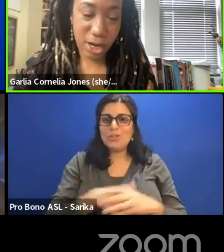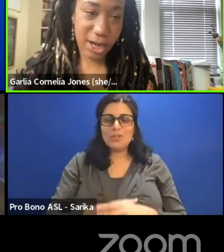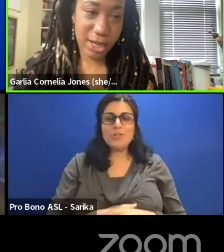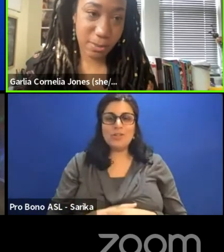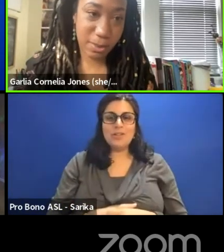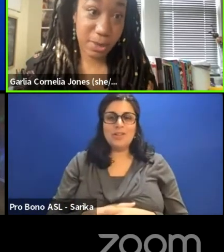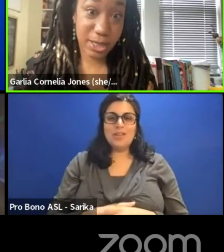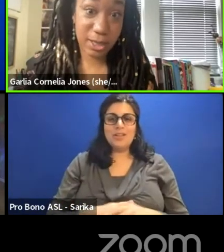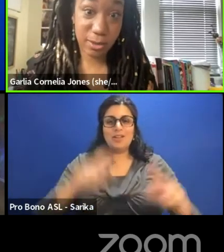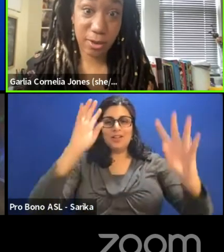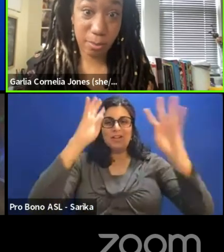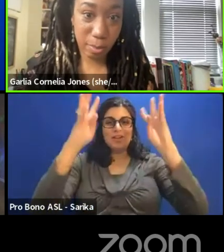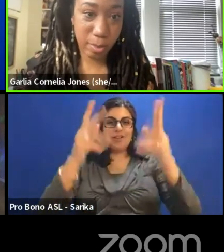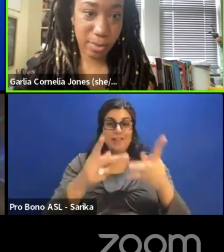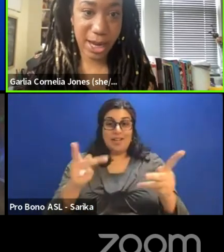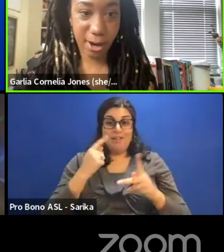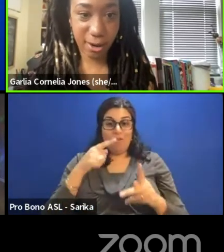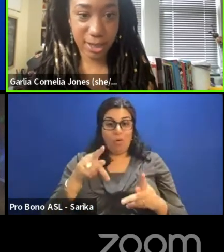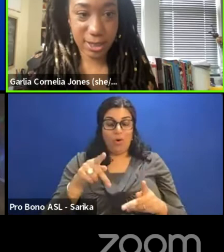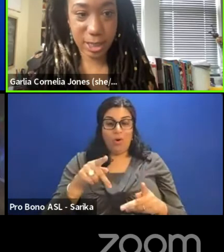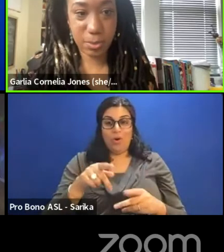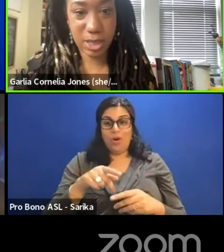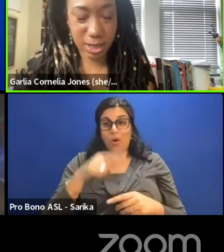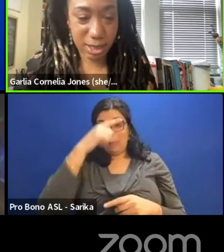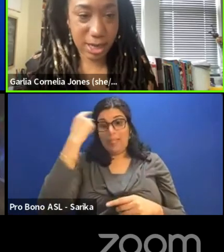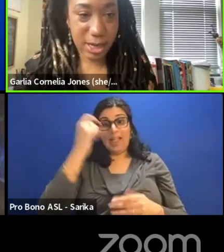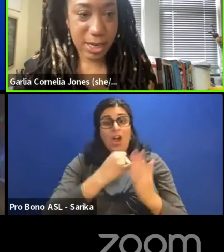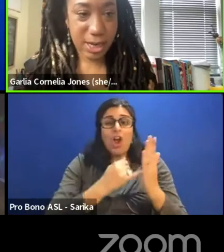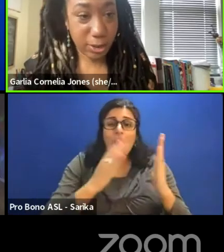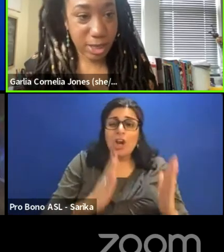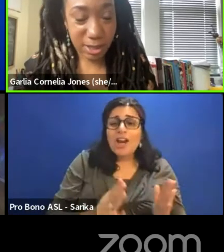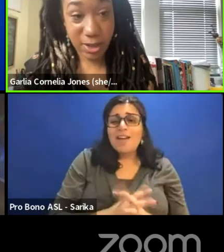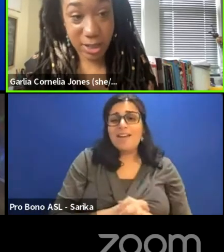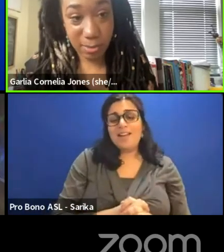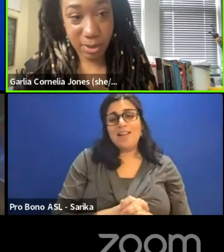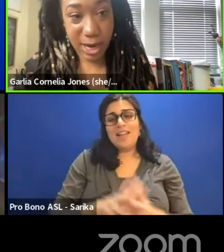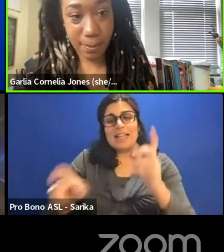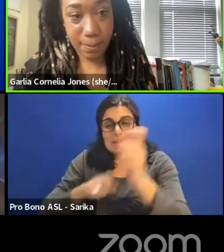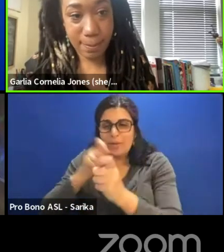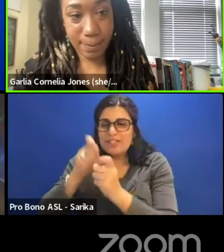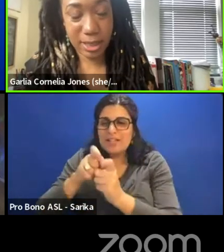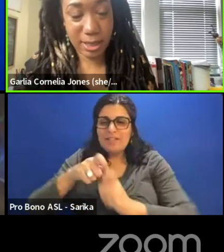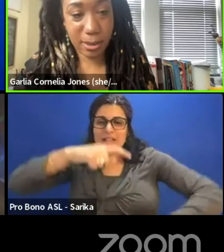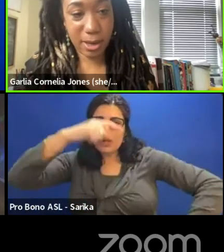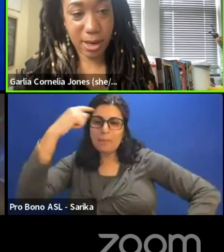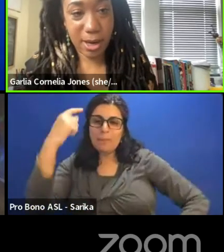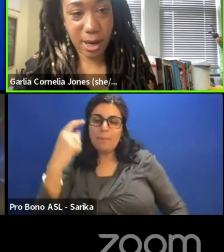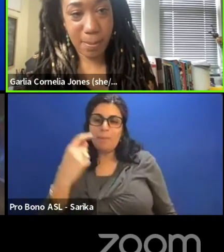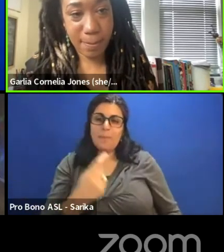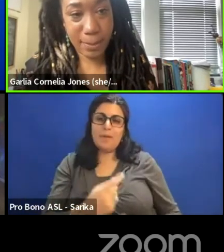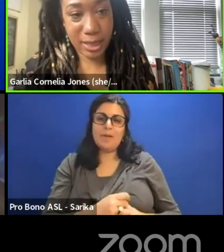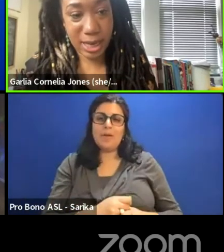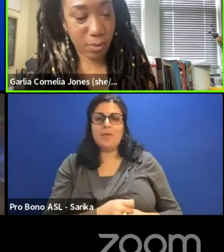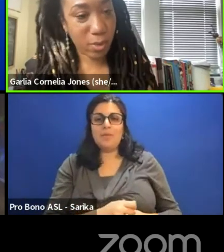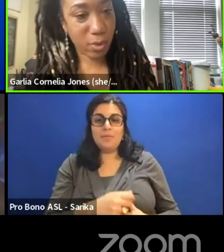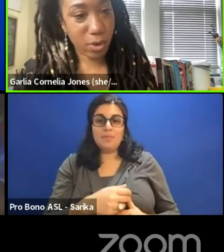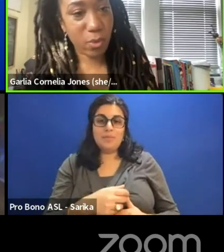in creating spaces for Black artists, and specifically Black